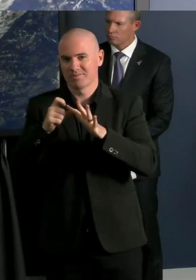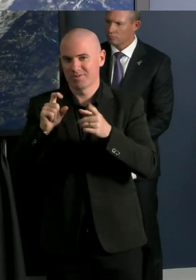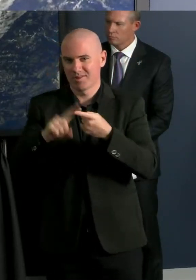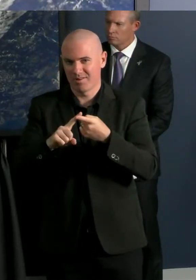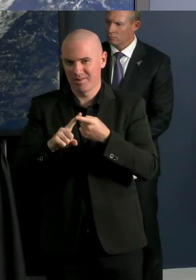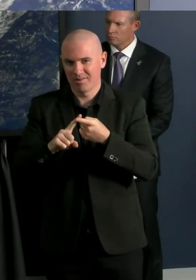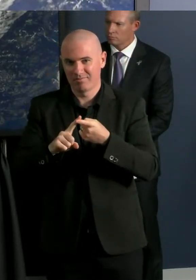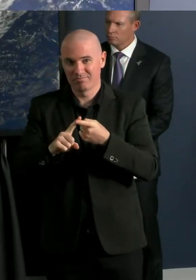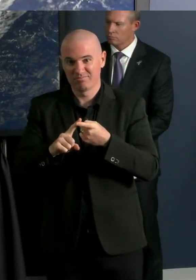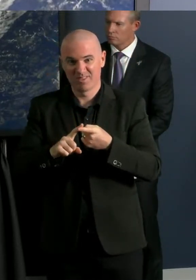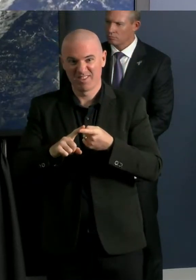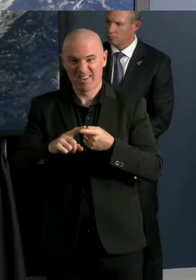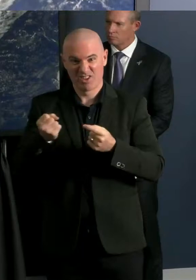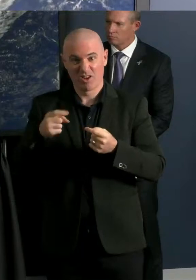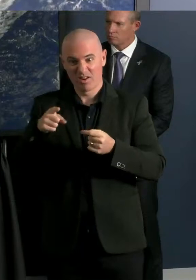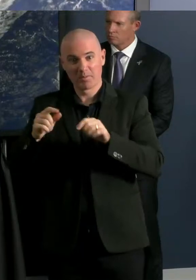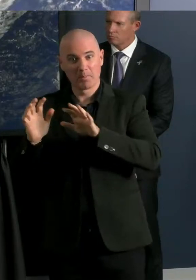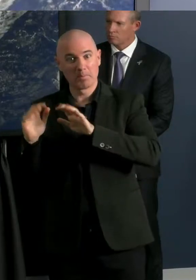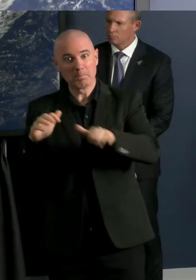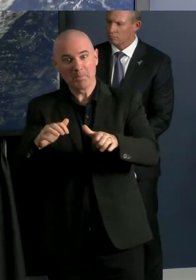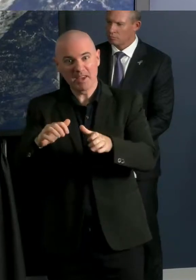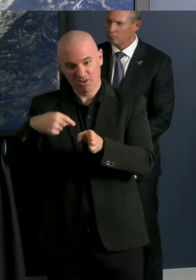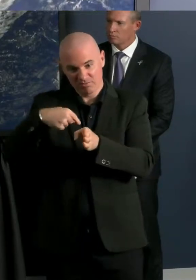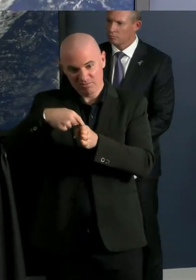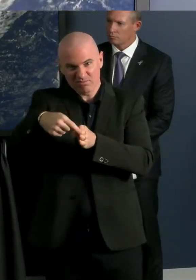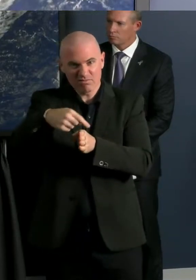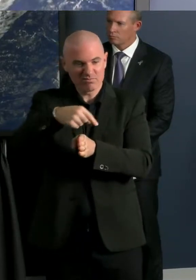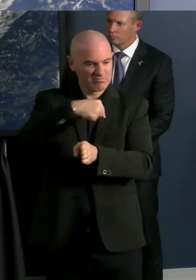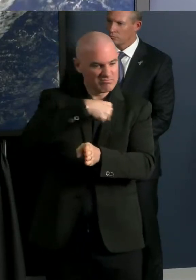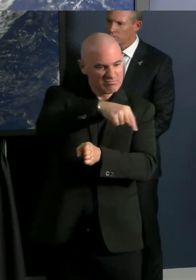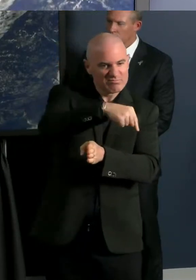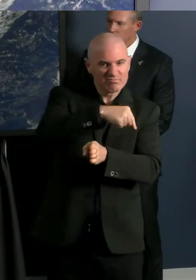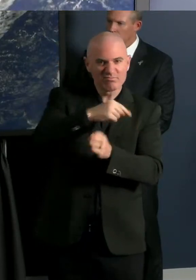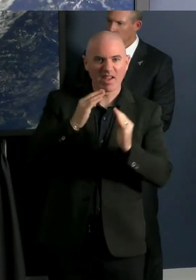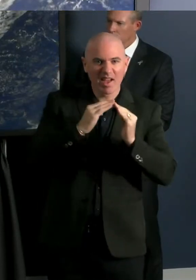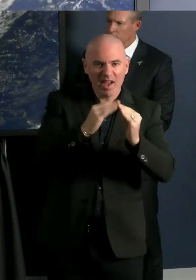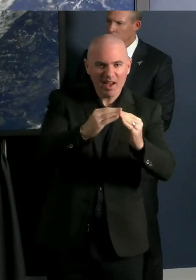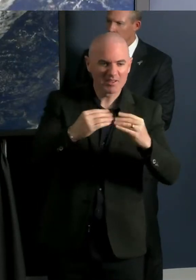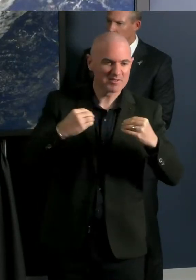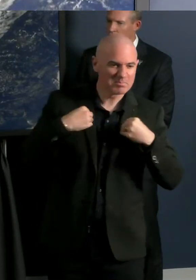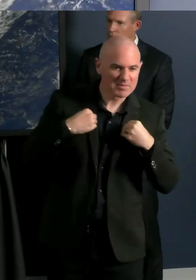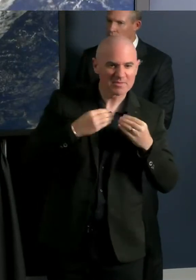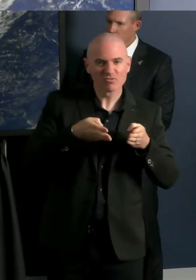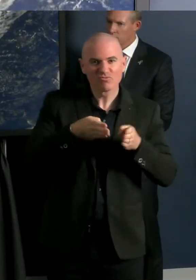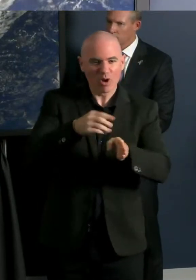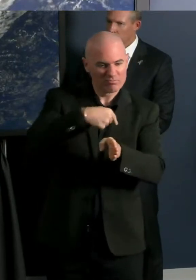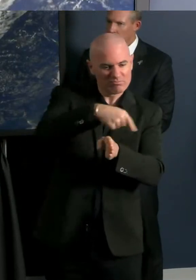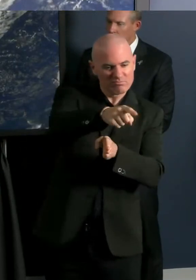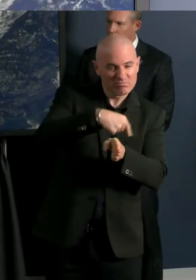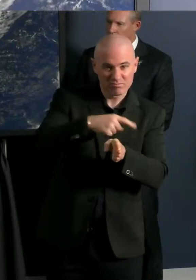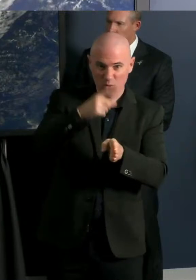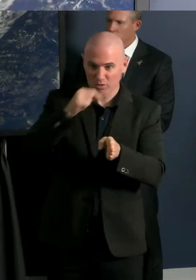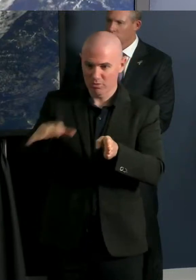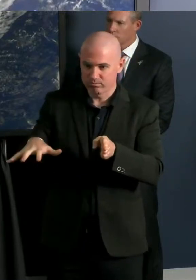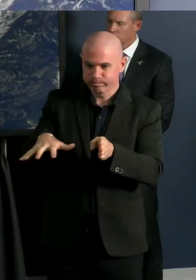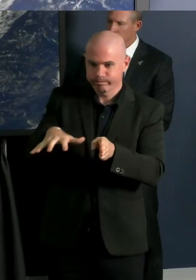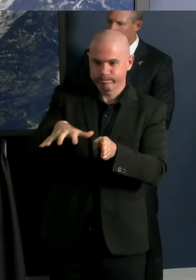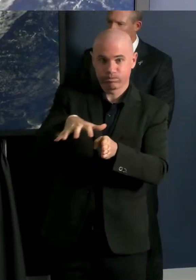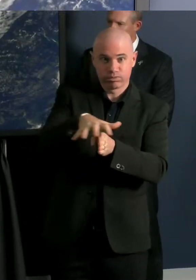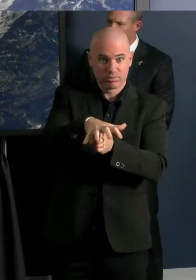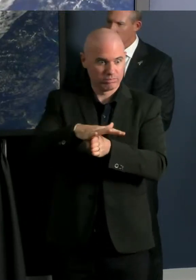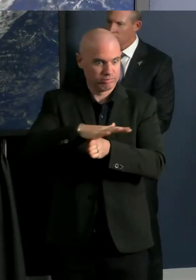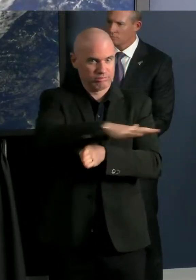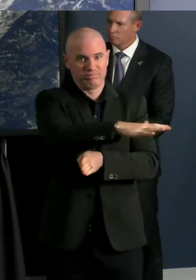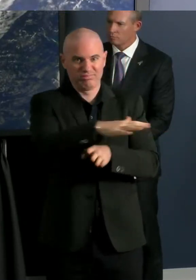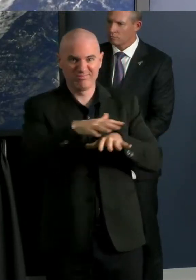are along the coast, and that's expected to occur with the crossing, so at some stage late morning, early afternoon